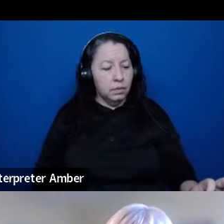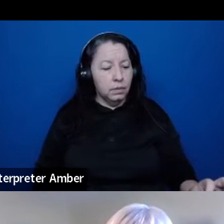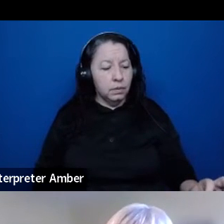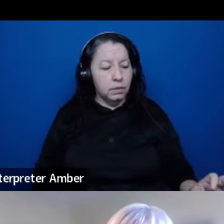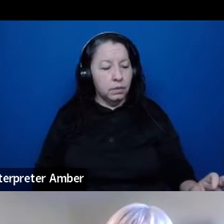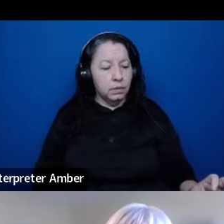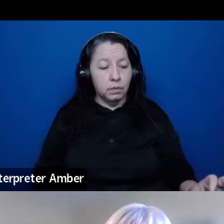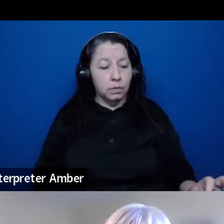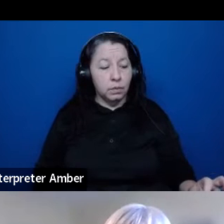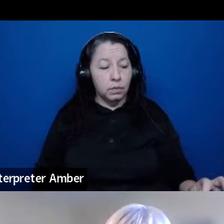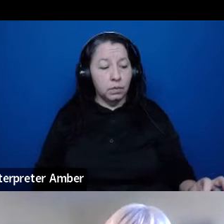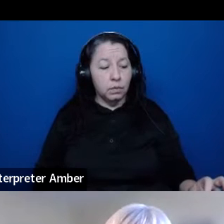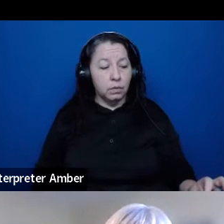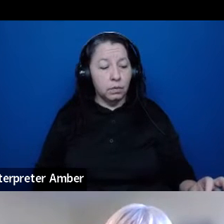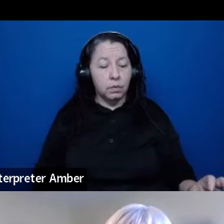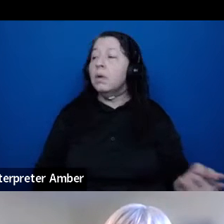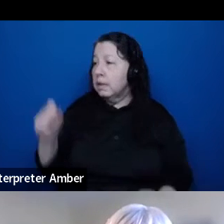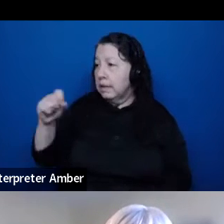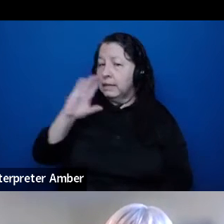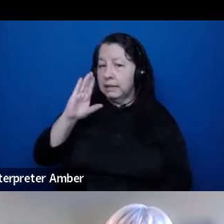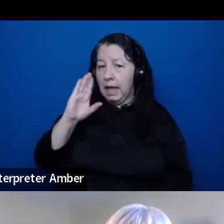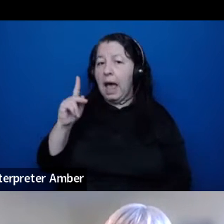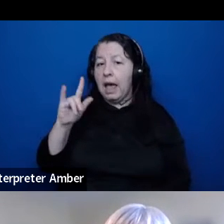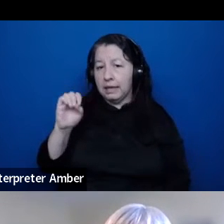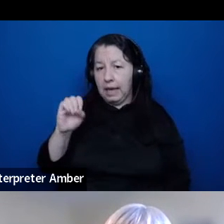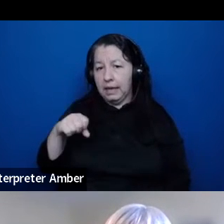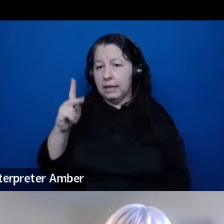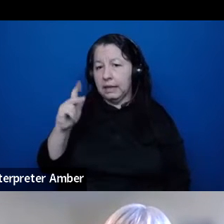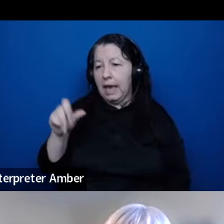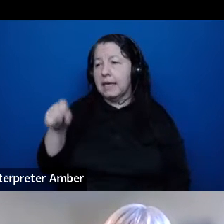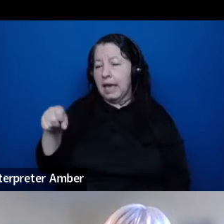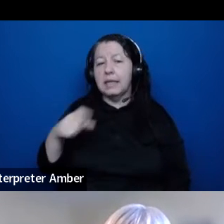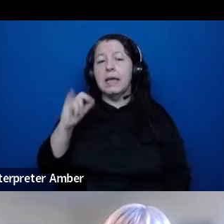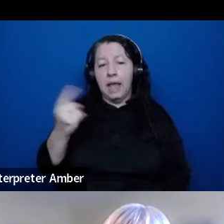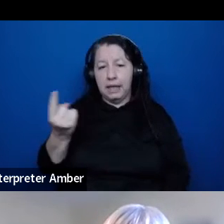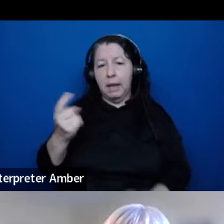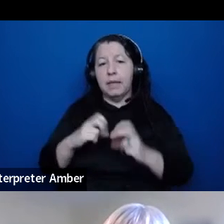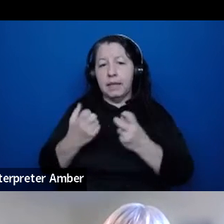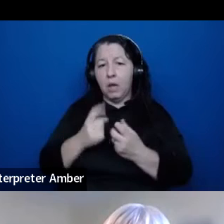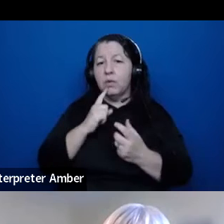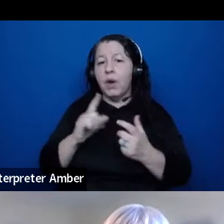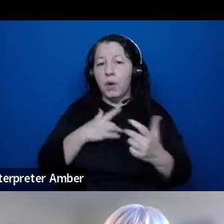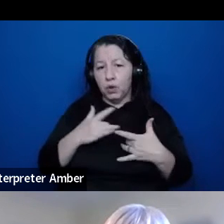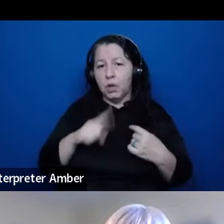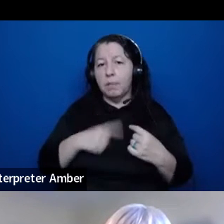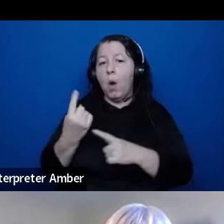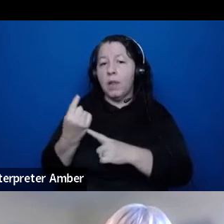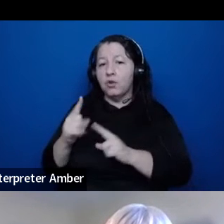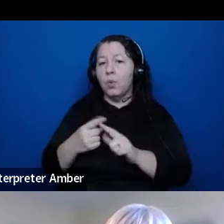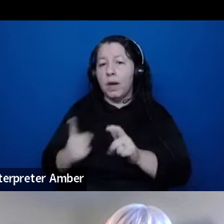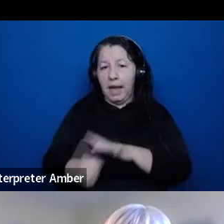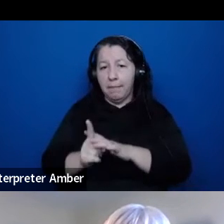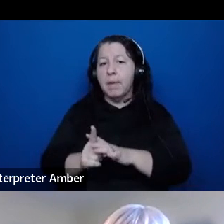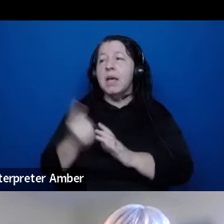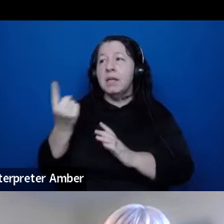Hi, Kay. Yes, that is something that the council was very concerned about last year when it came up, and it is something that we would oppose,